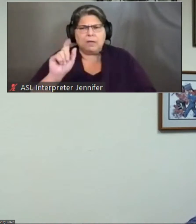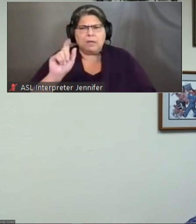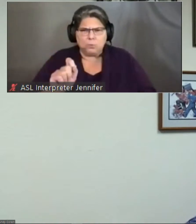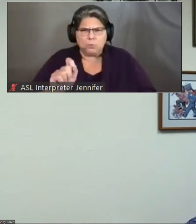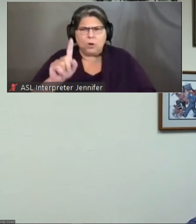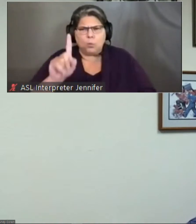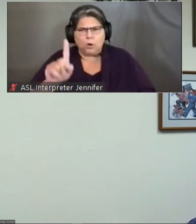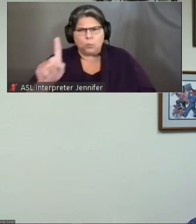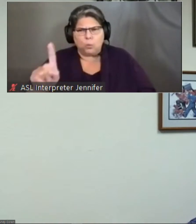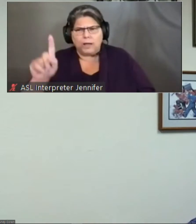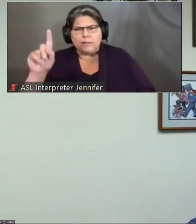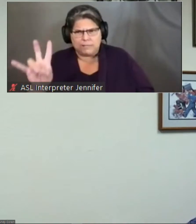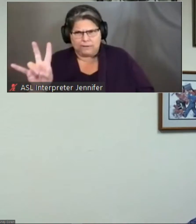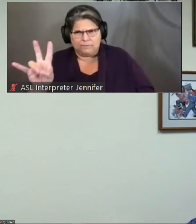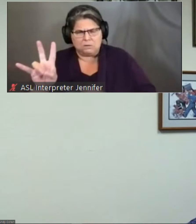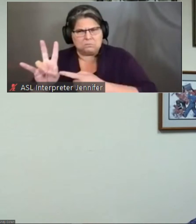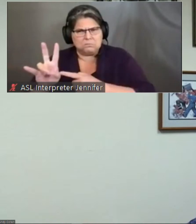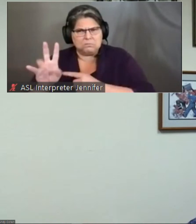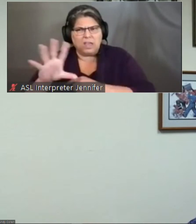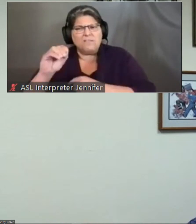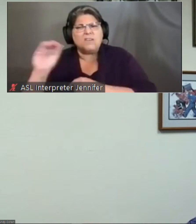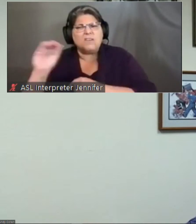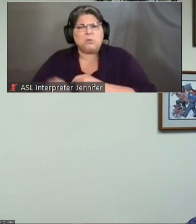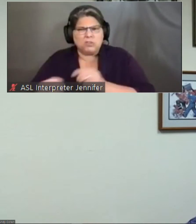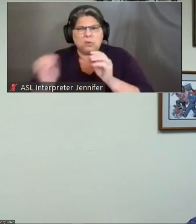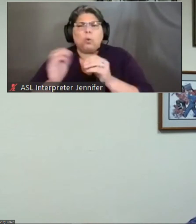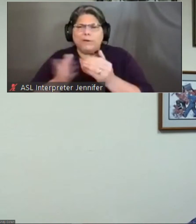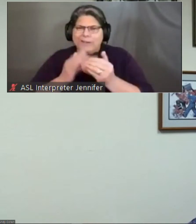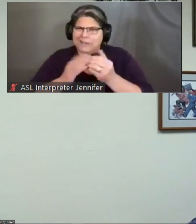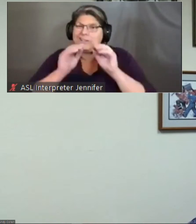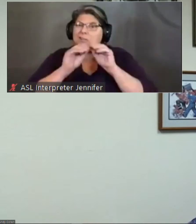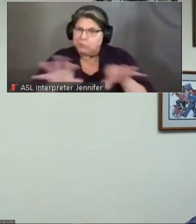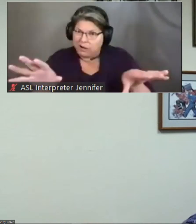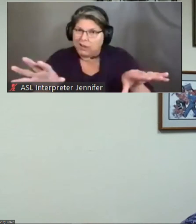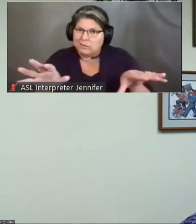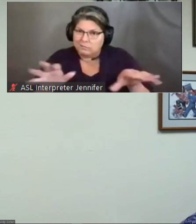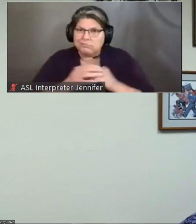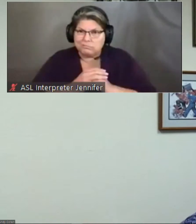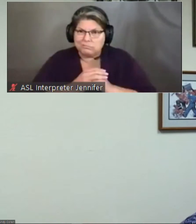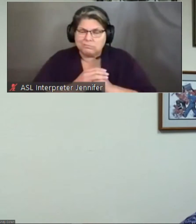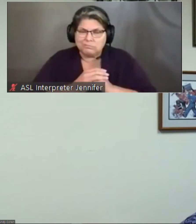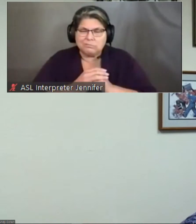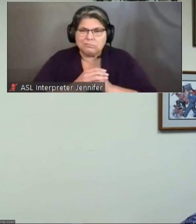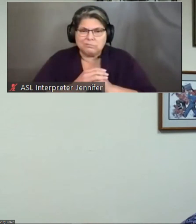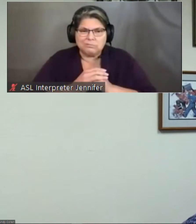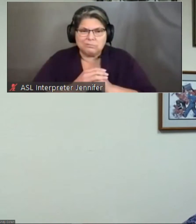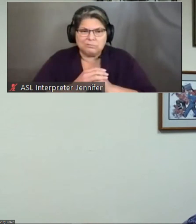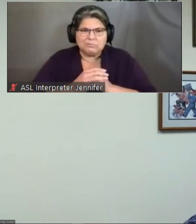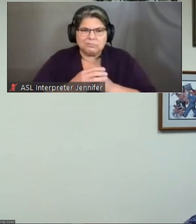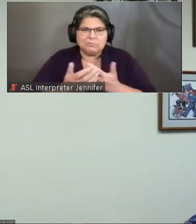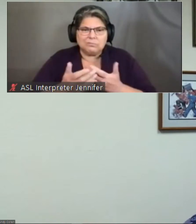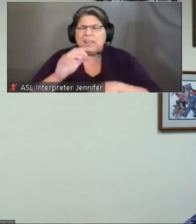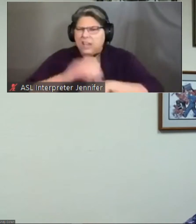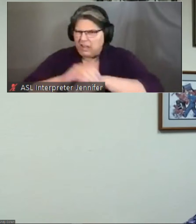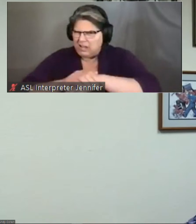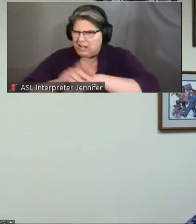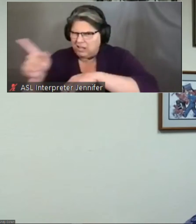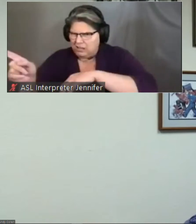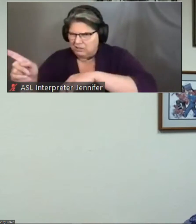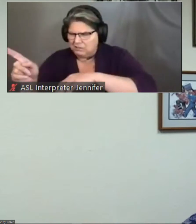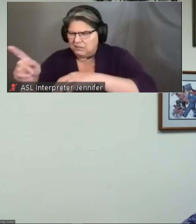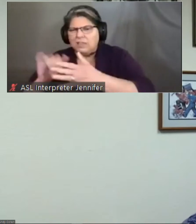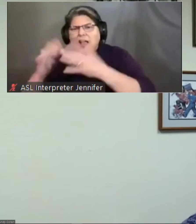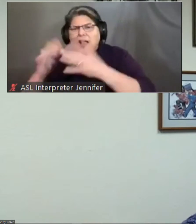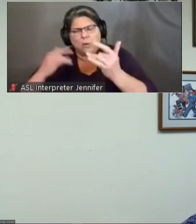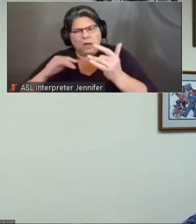B1.117, which has a 50% more transmission rate and is felt to be the reason for the current 4th